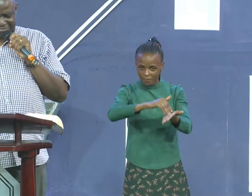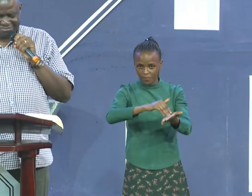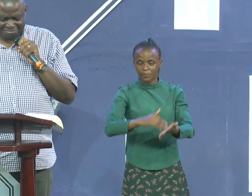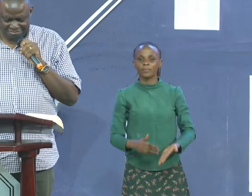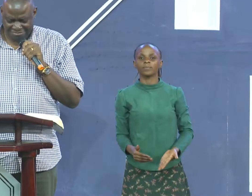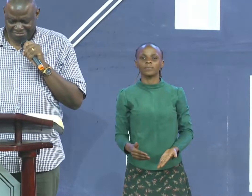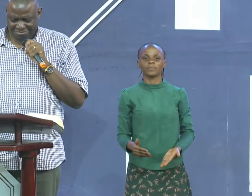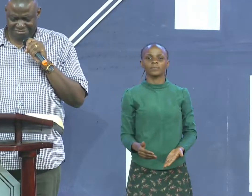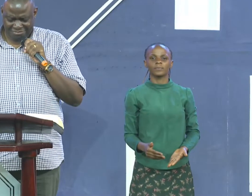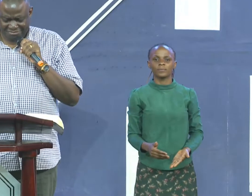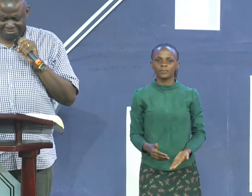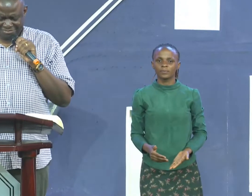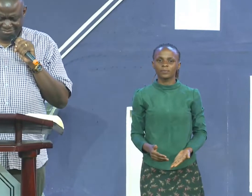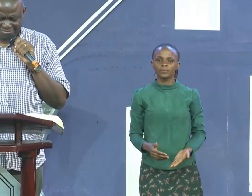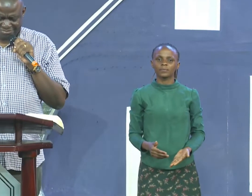Habakkuk